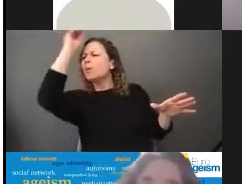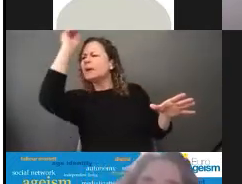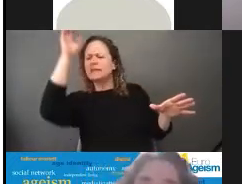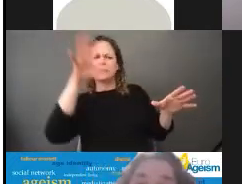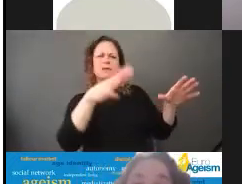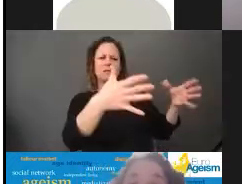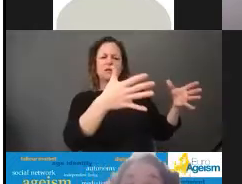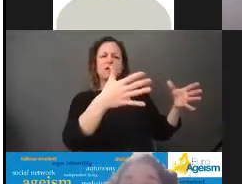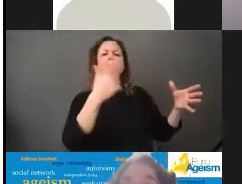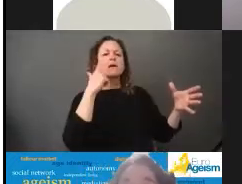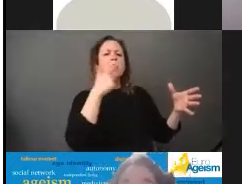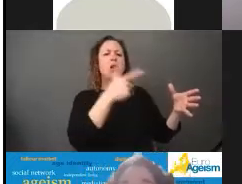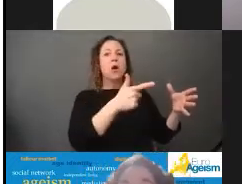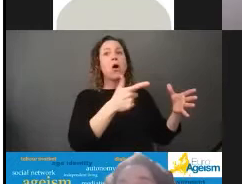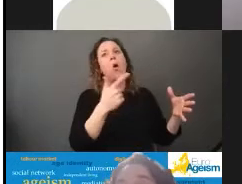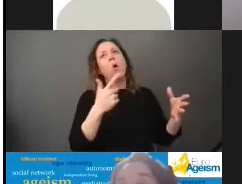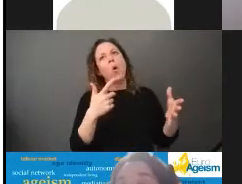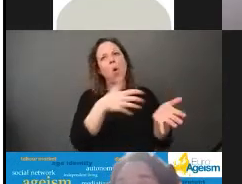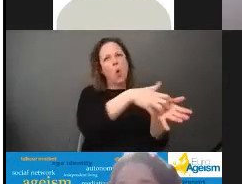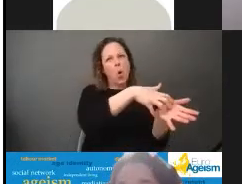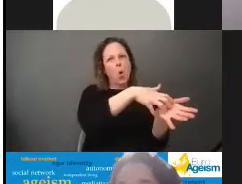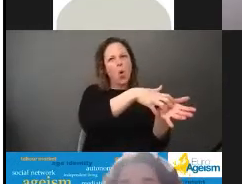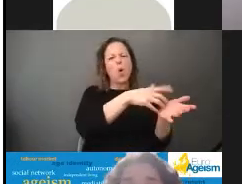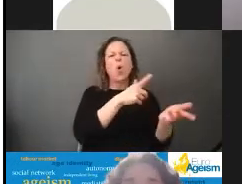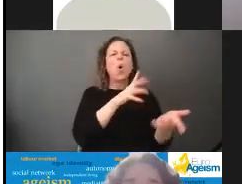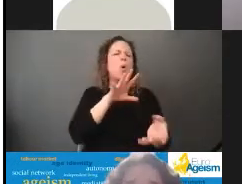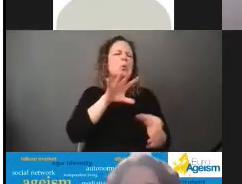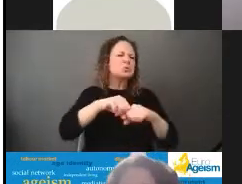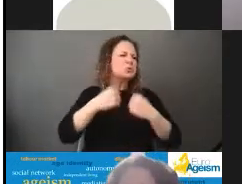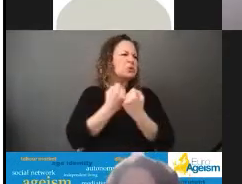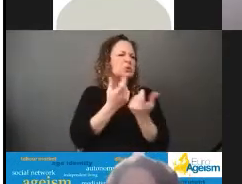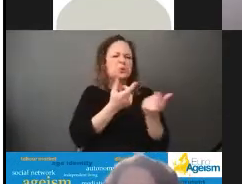second group was that of older people who actually work.